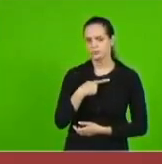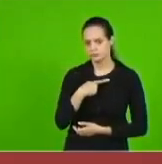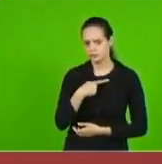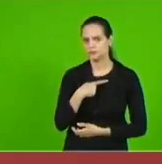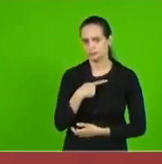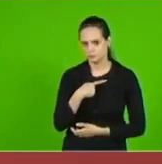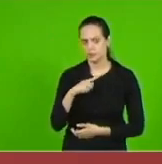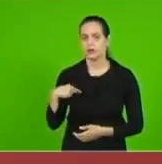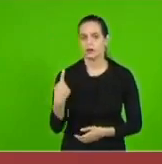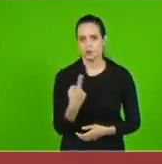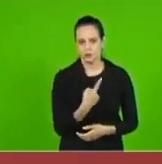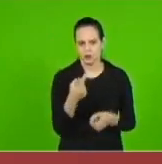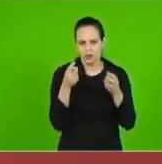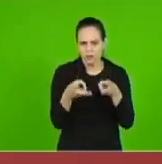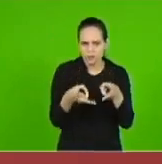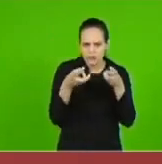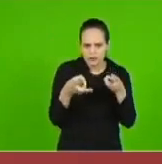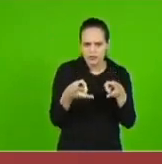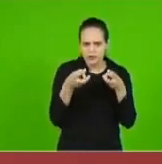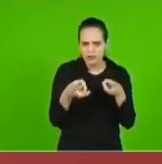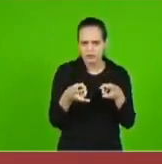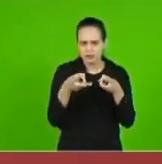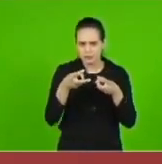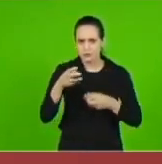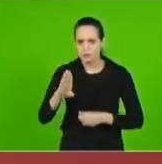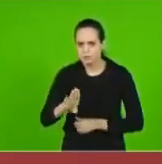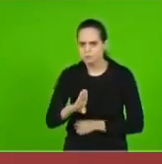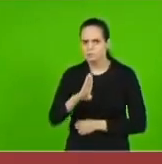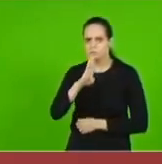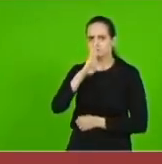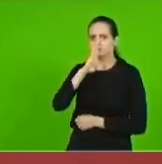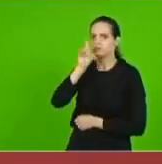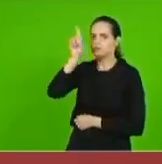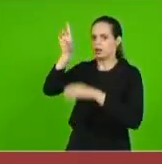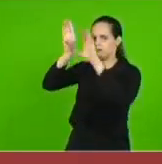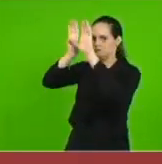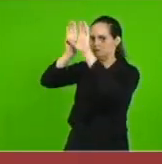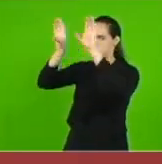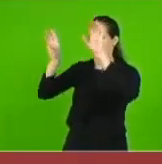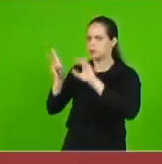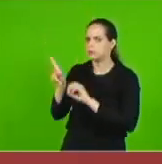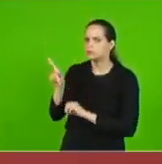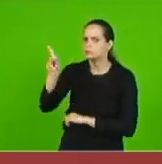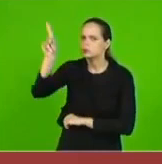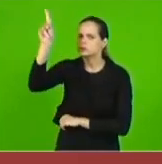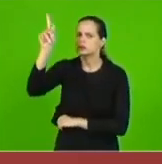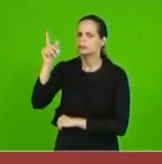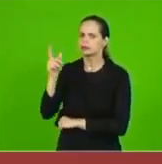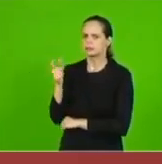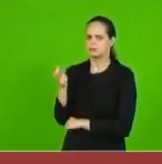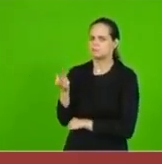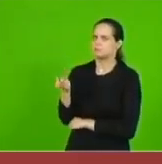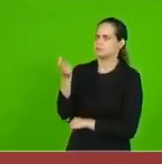that in the text, silence in heaven, there was